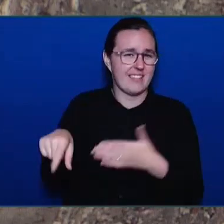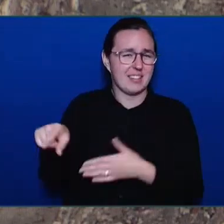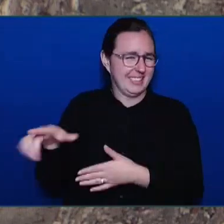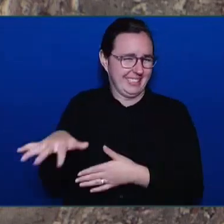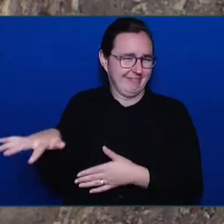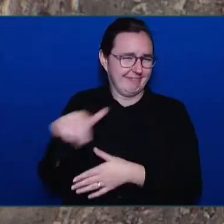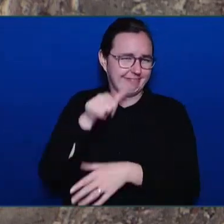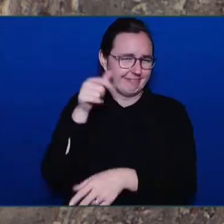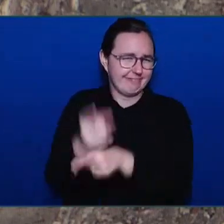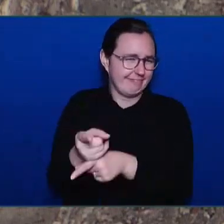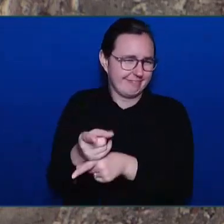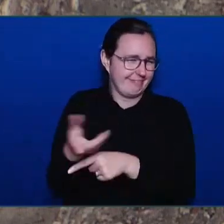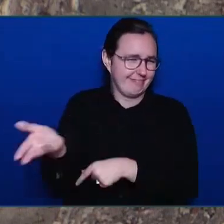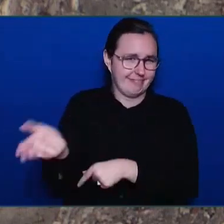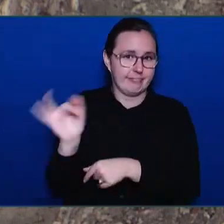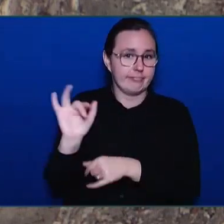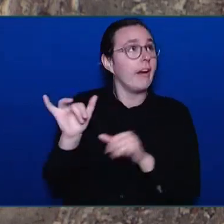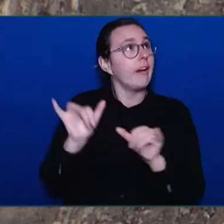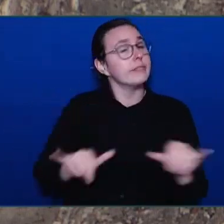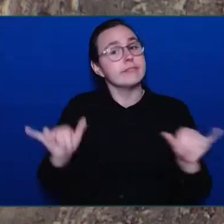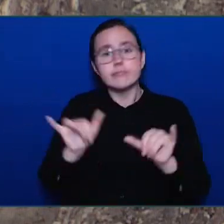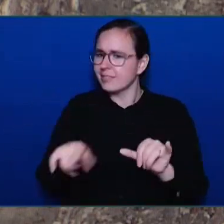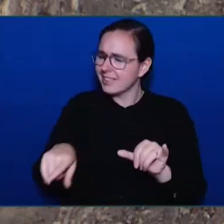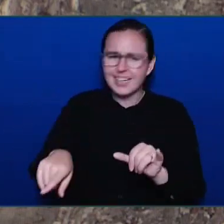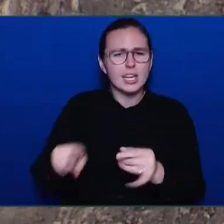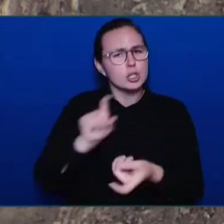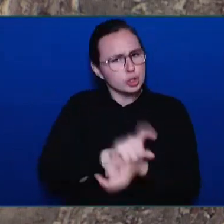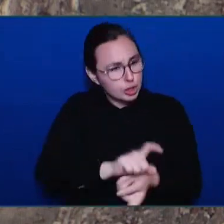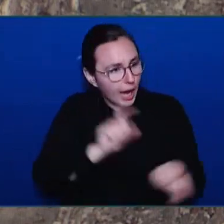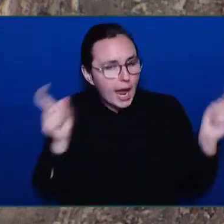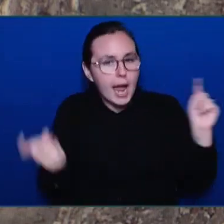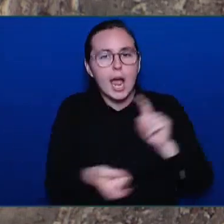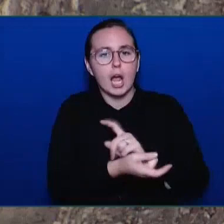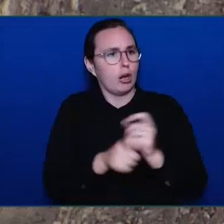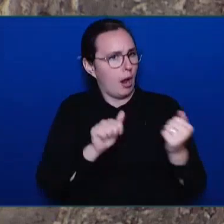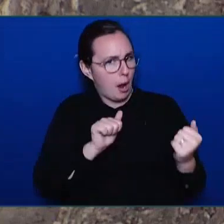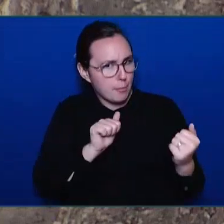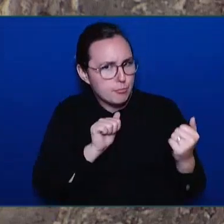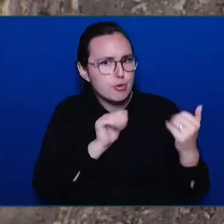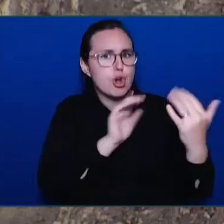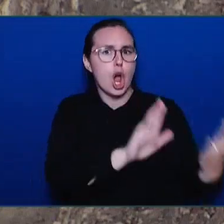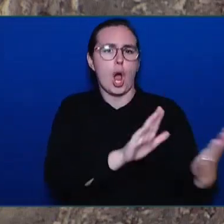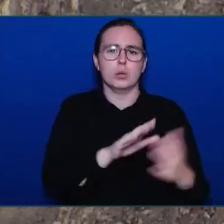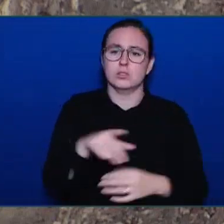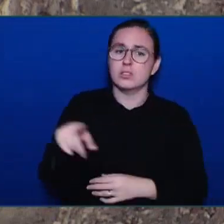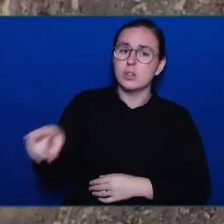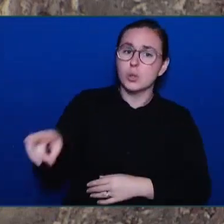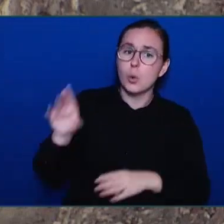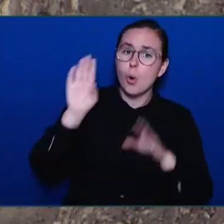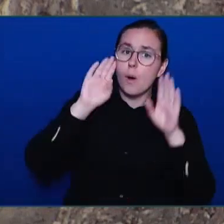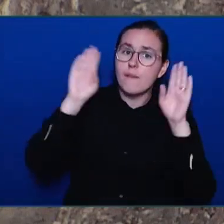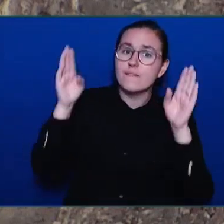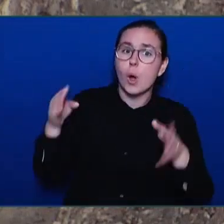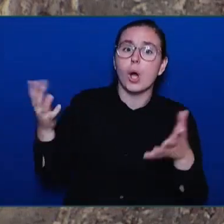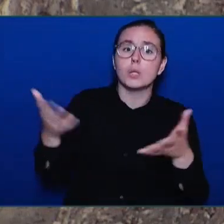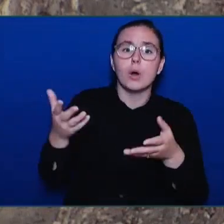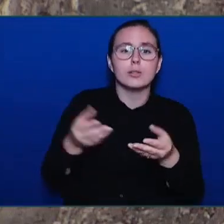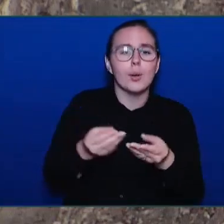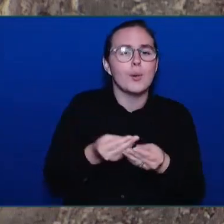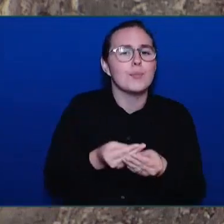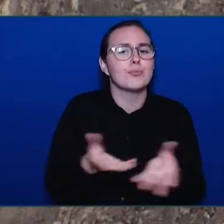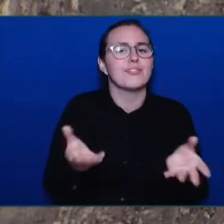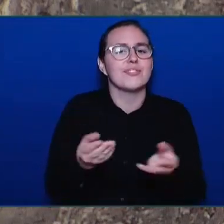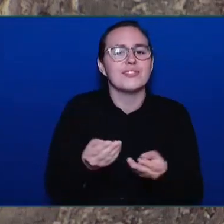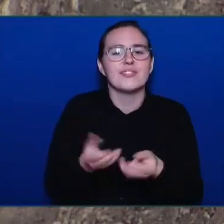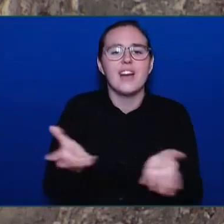on supplying publicly supplied addictive drugs to people struggling with addiction, while at the same time decriminalizing